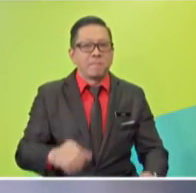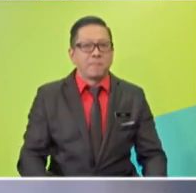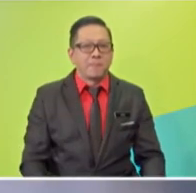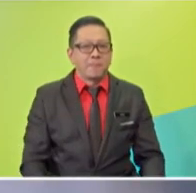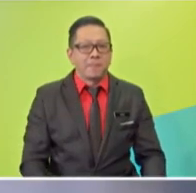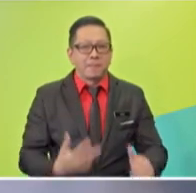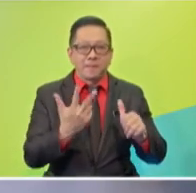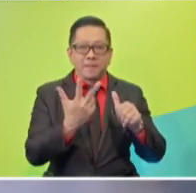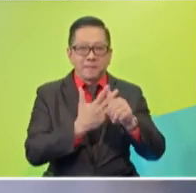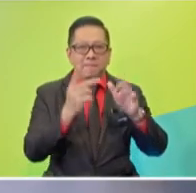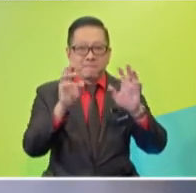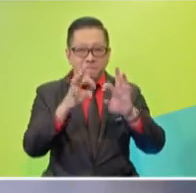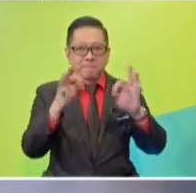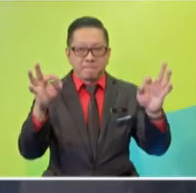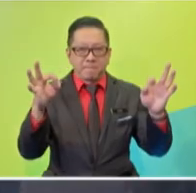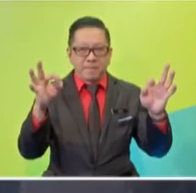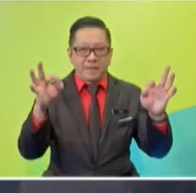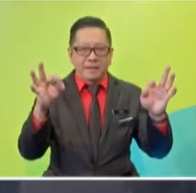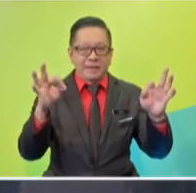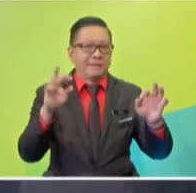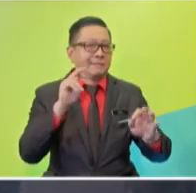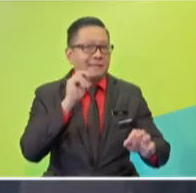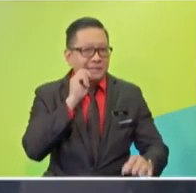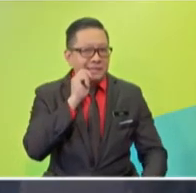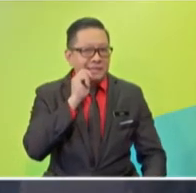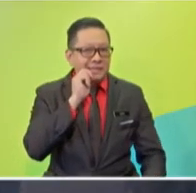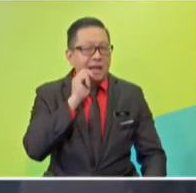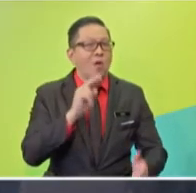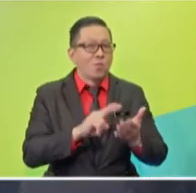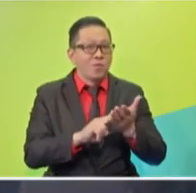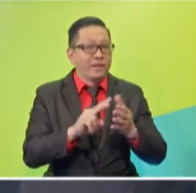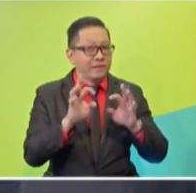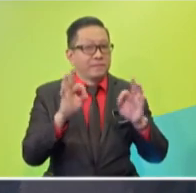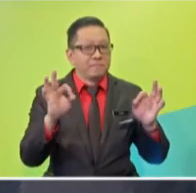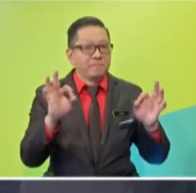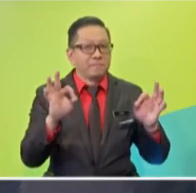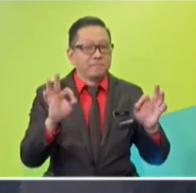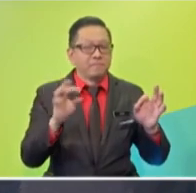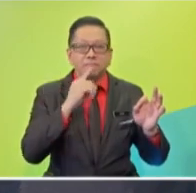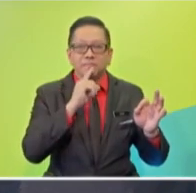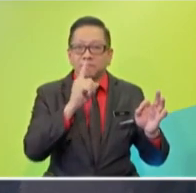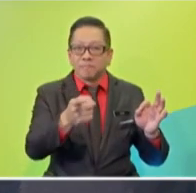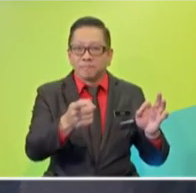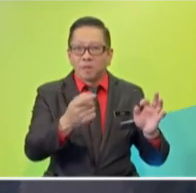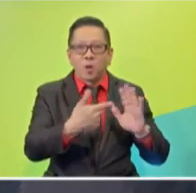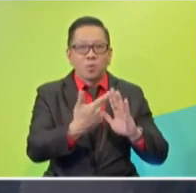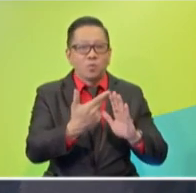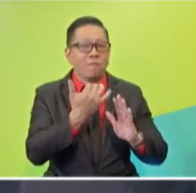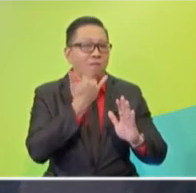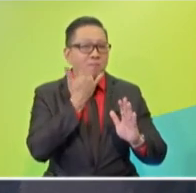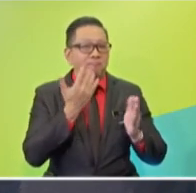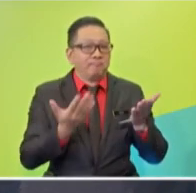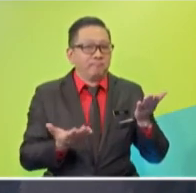one, let's hear from Ningzi. All right, Ningzi, read the third statement and tell us whether it is true or